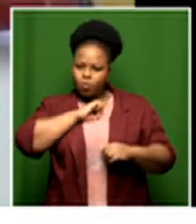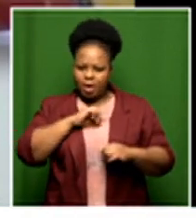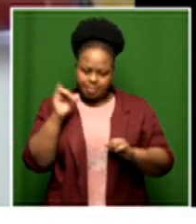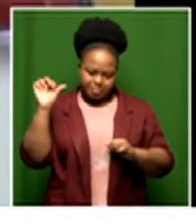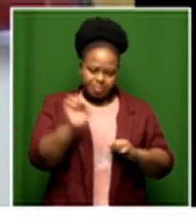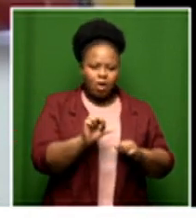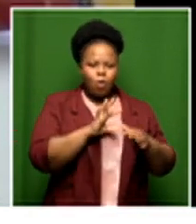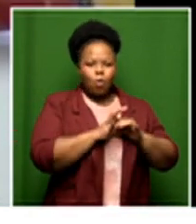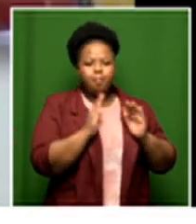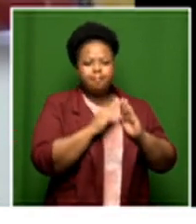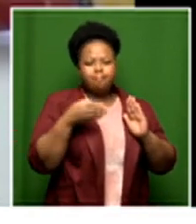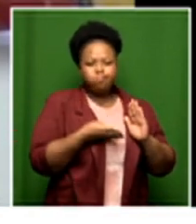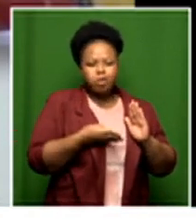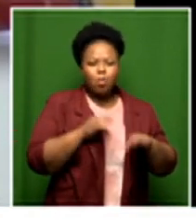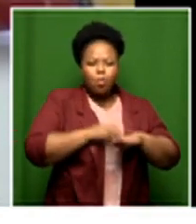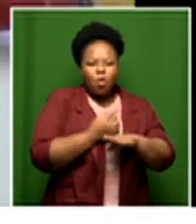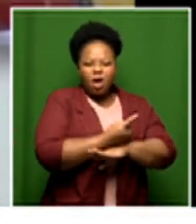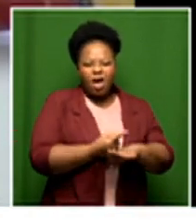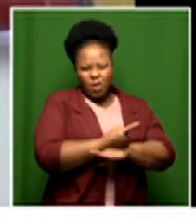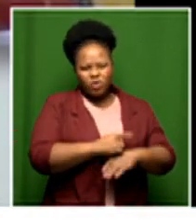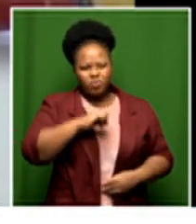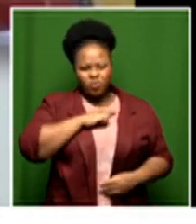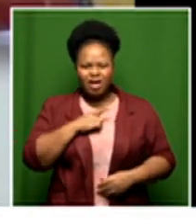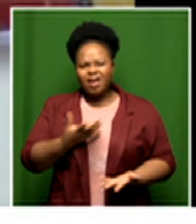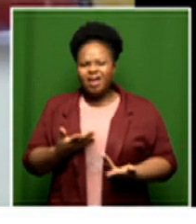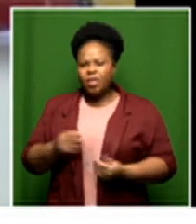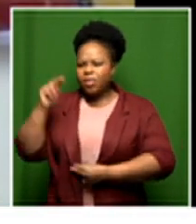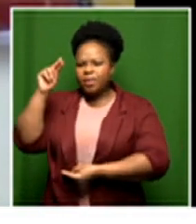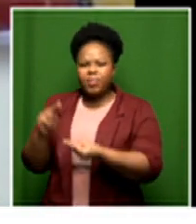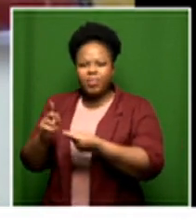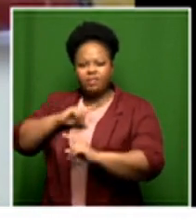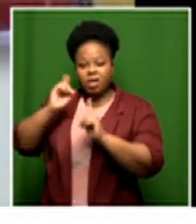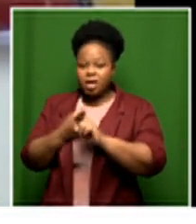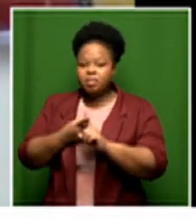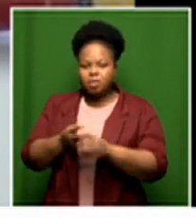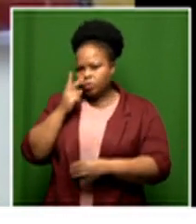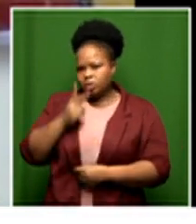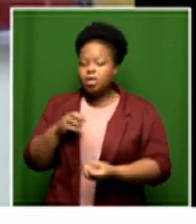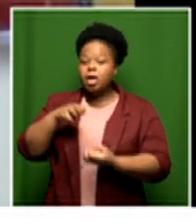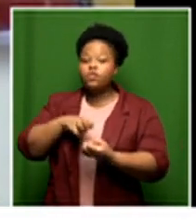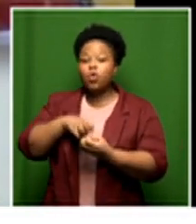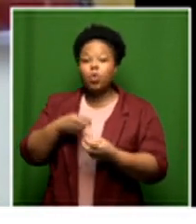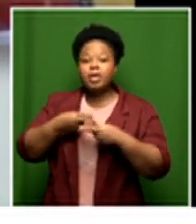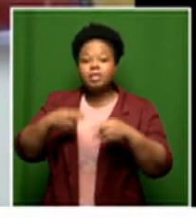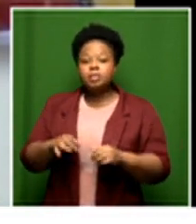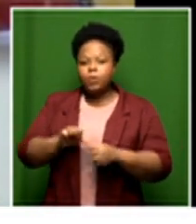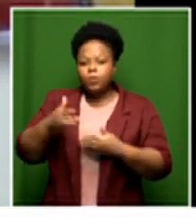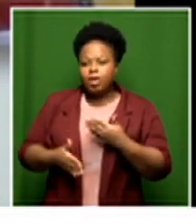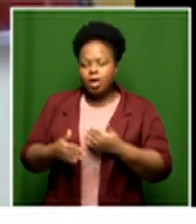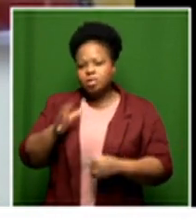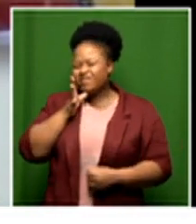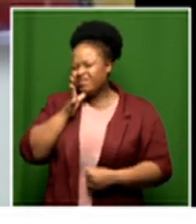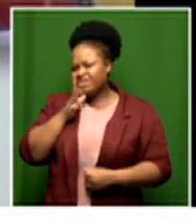home. That will also help to lessen the accidents that we normally have over Easter weekend.